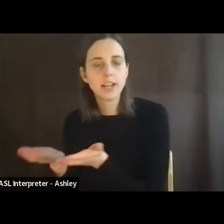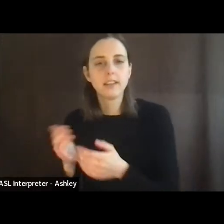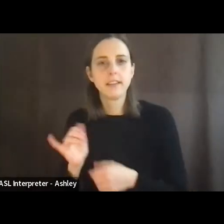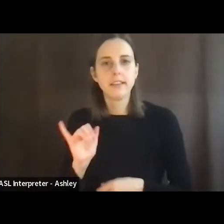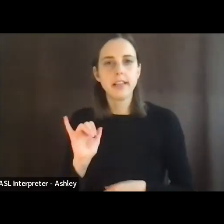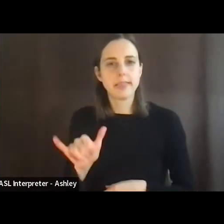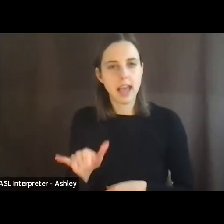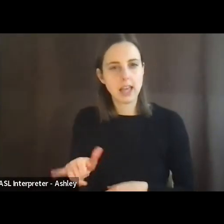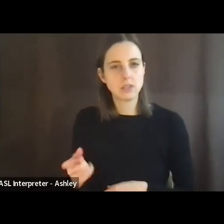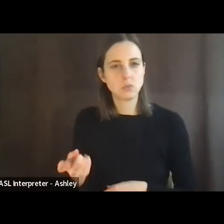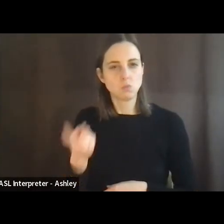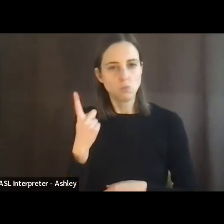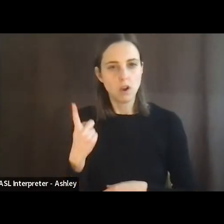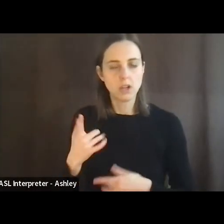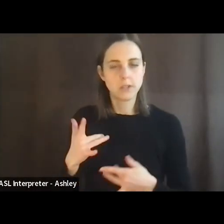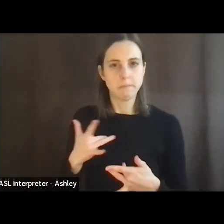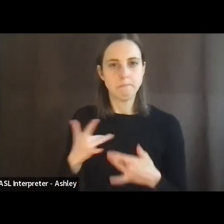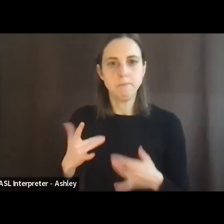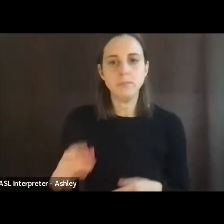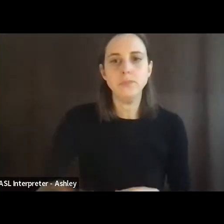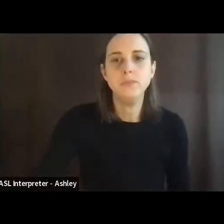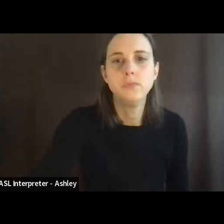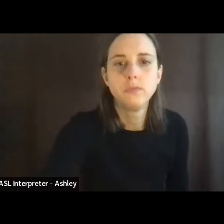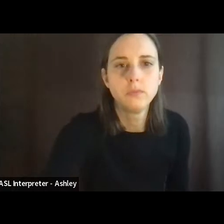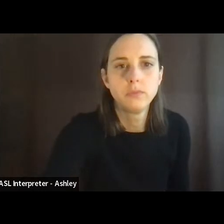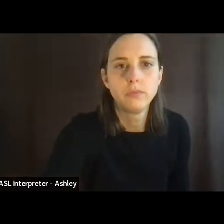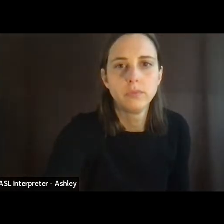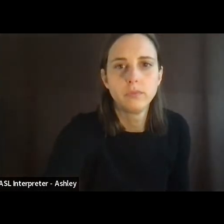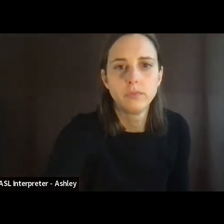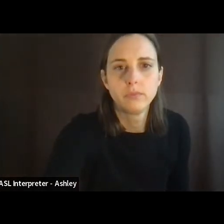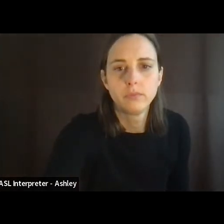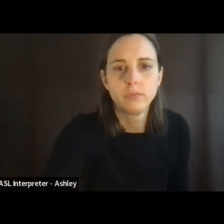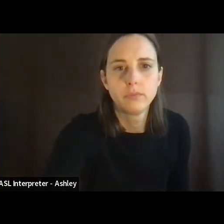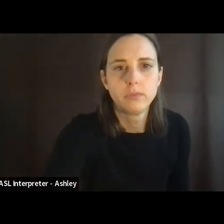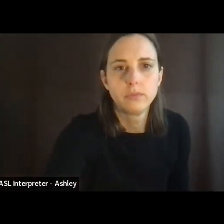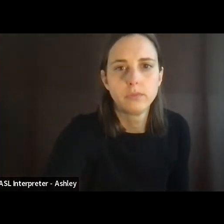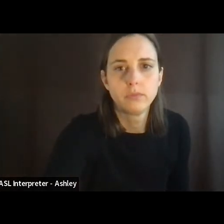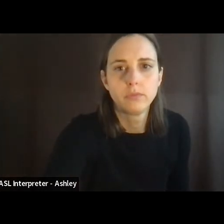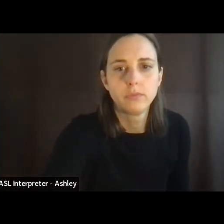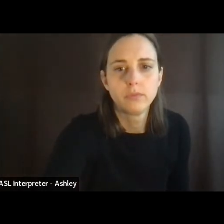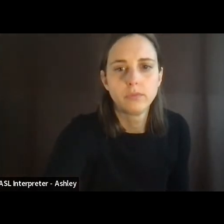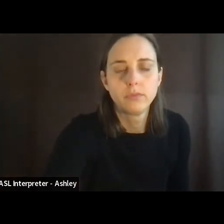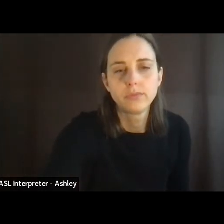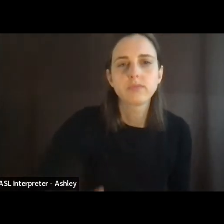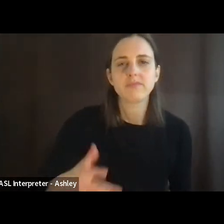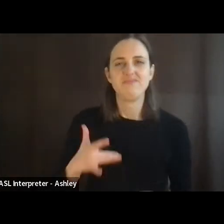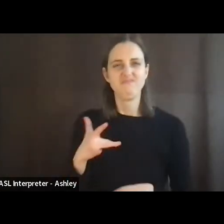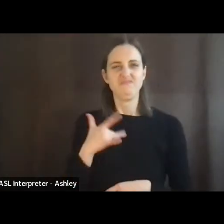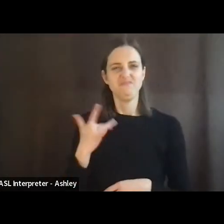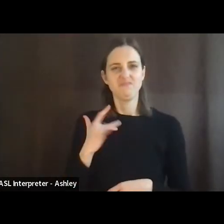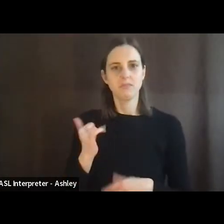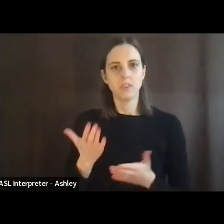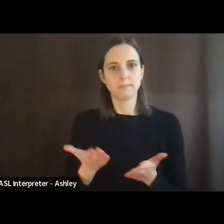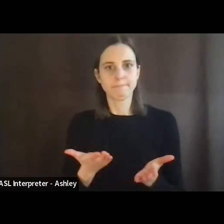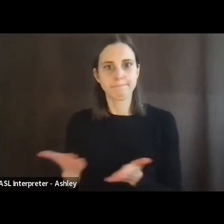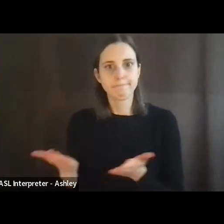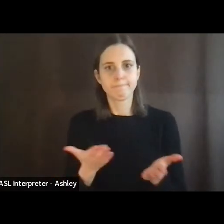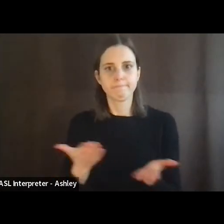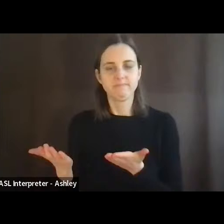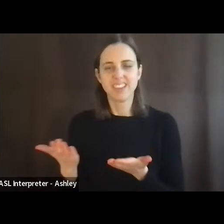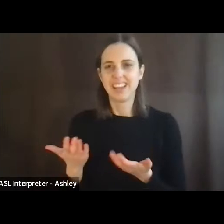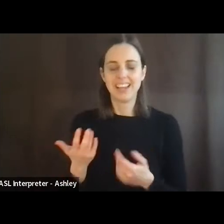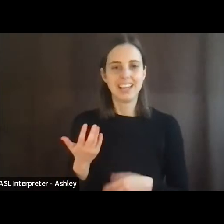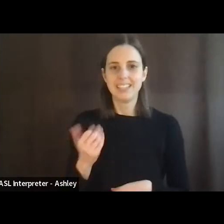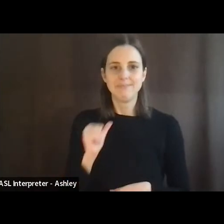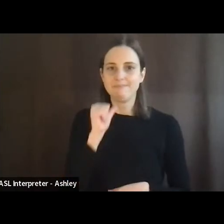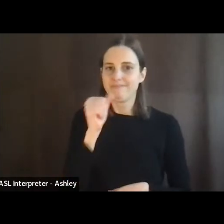according to the current sketch, that will be very discouraging for freight traffic